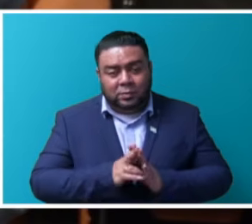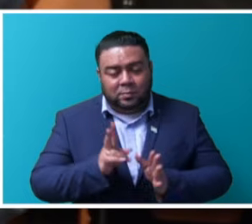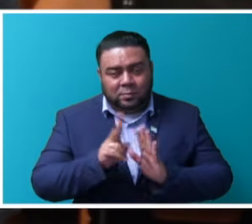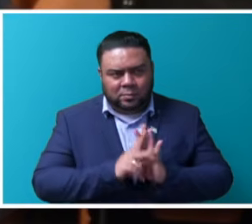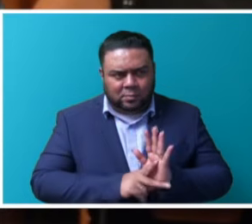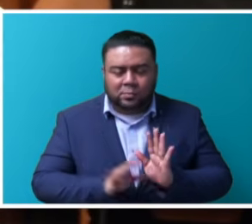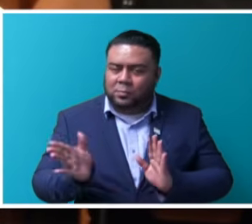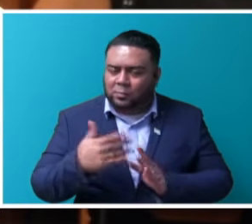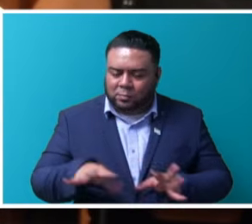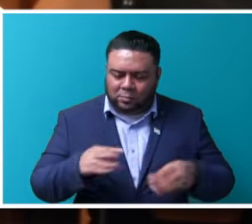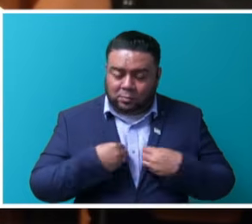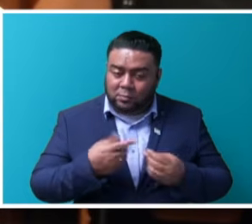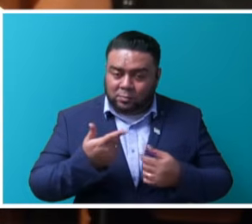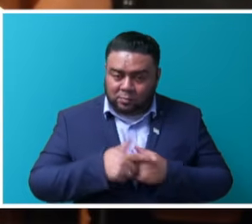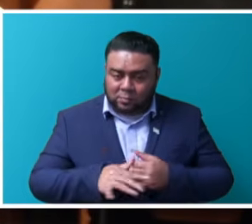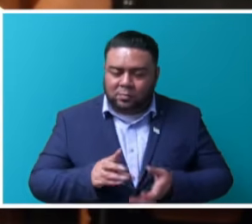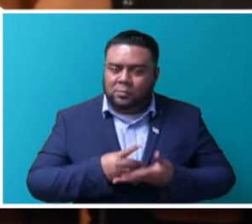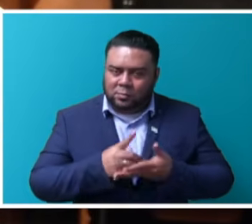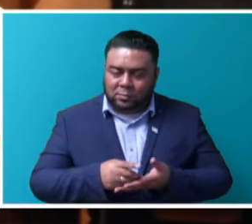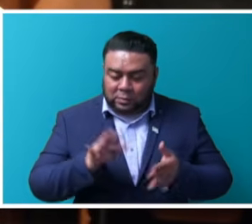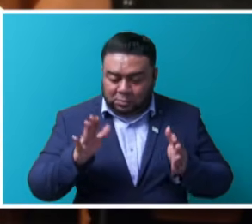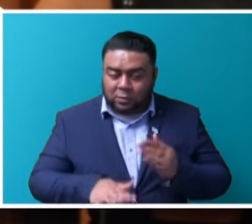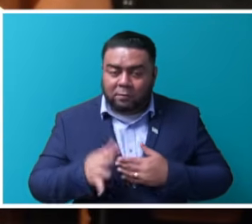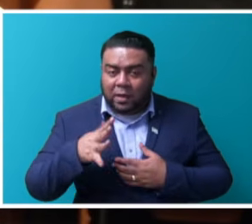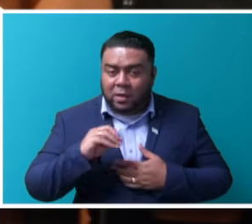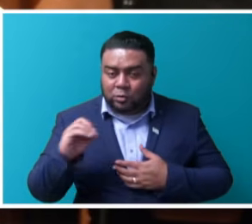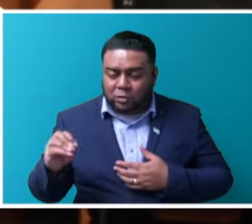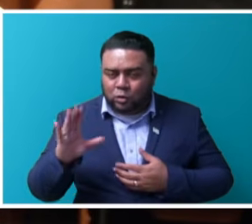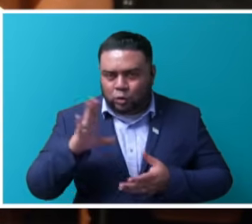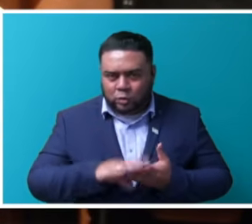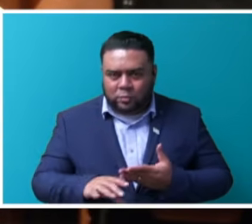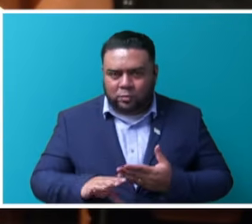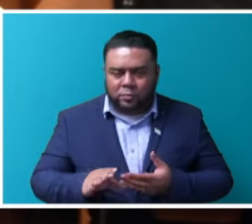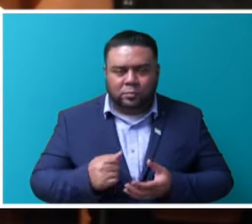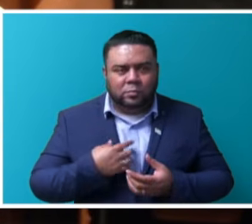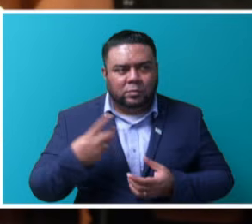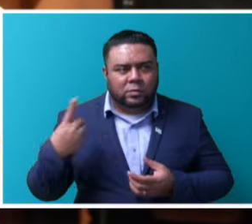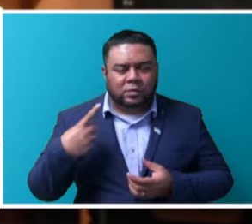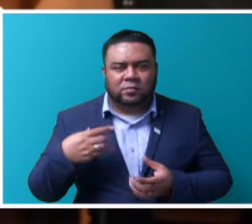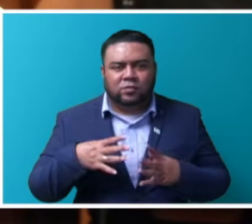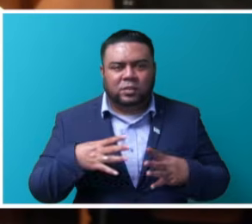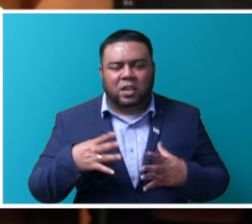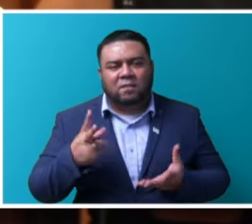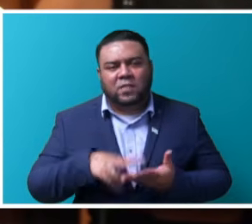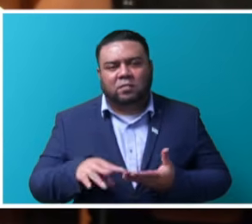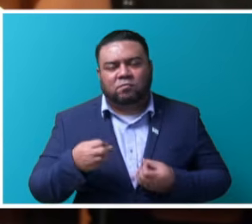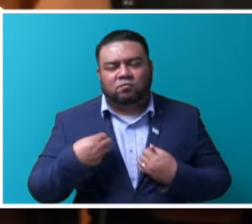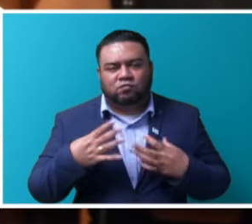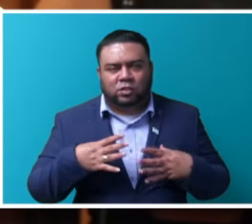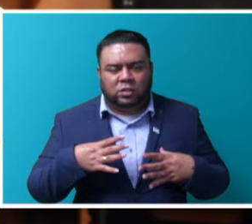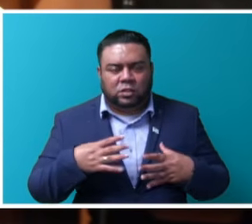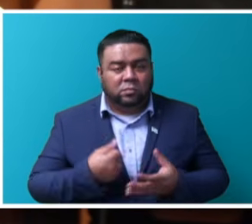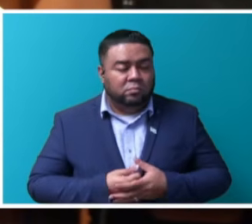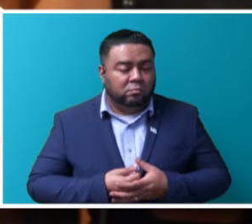all items received through gifts and donations below $500 will be duty-free and VAT-free. In line with our